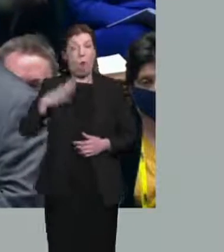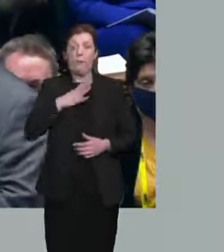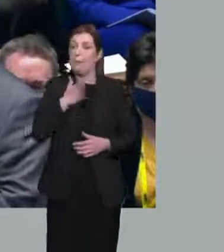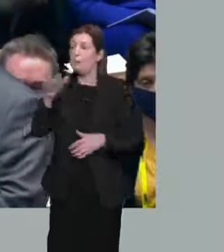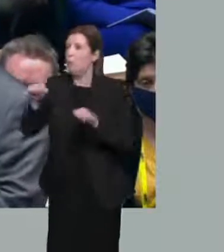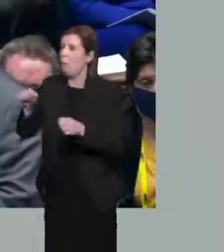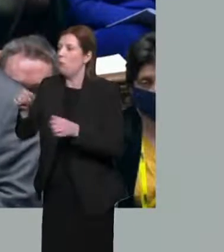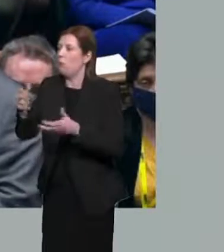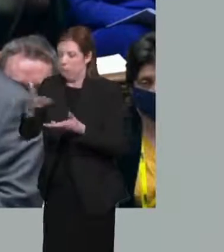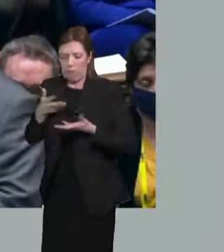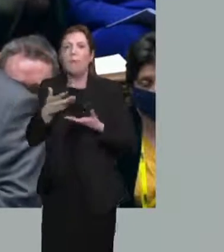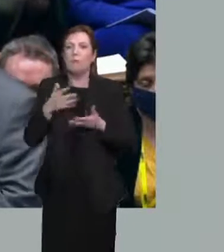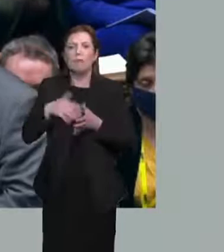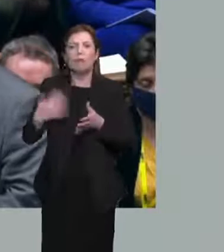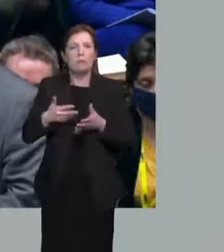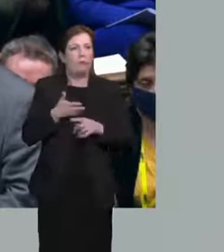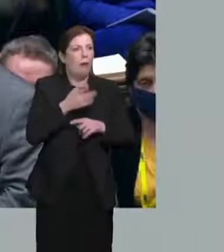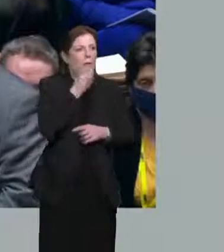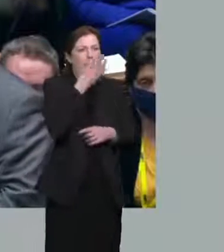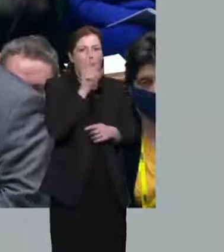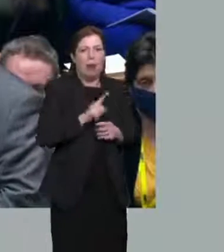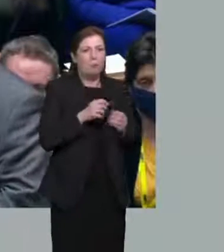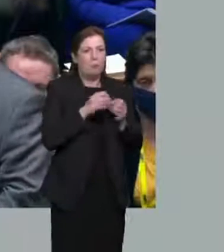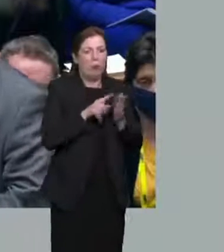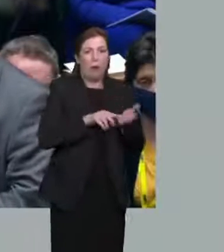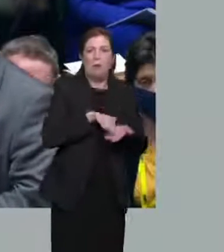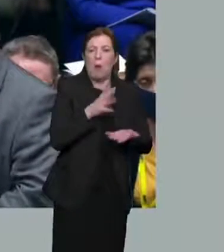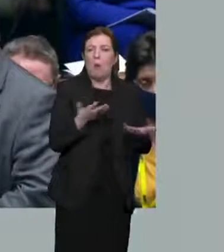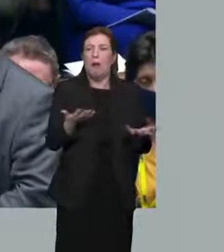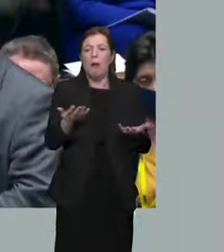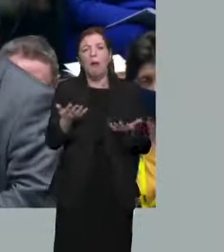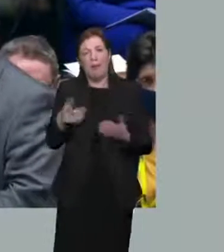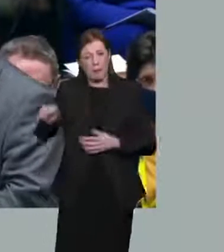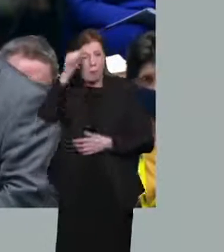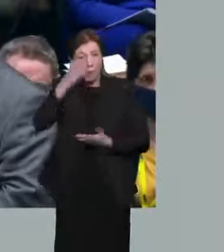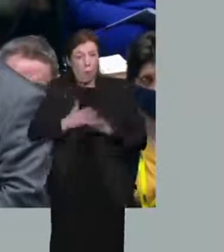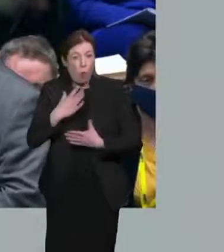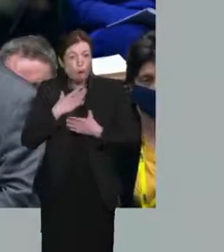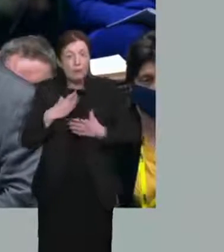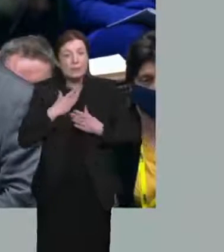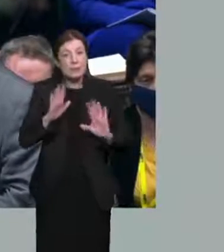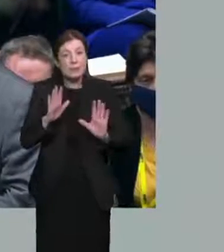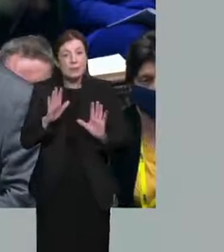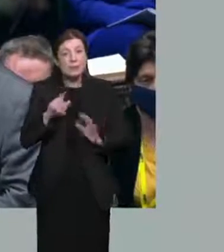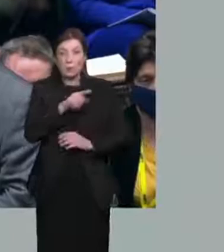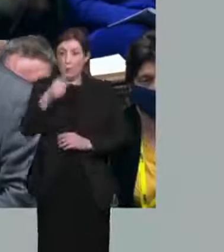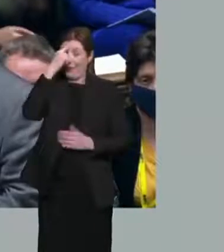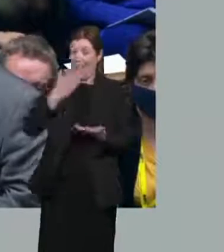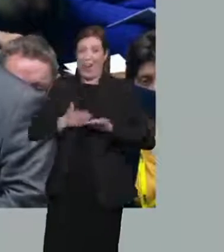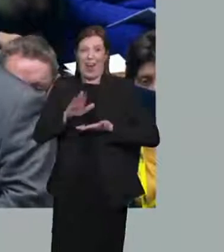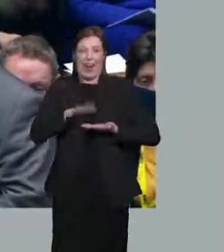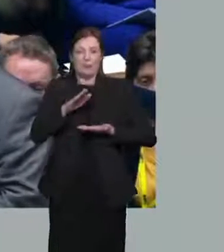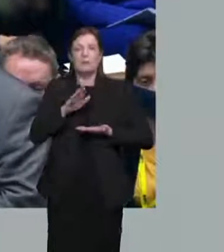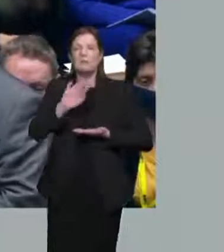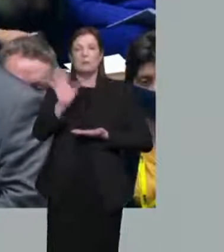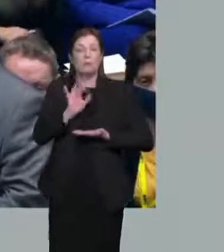pandemic are now being hammered by the poverty pandemic. This is not just a cost of living crisis, this is an emergency. That is